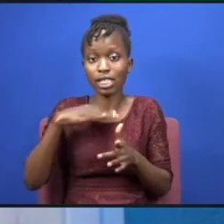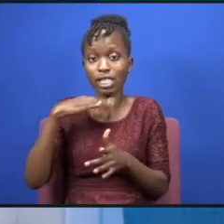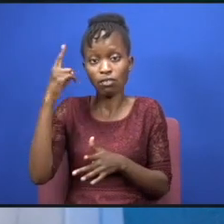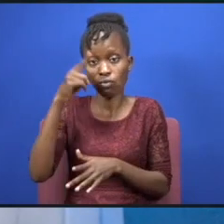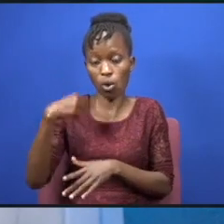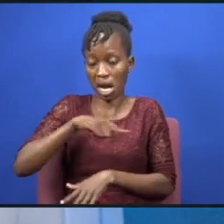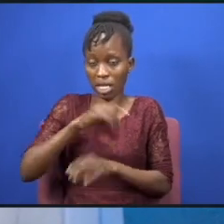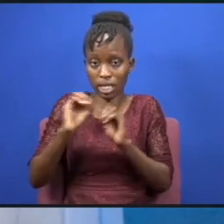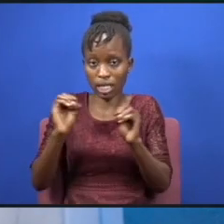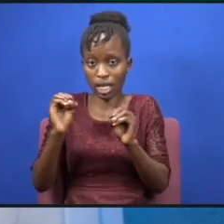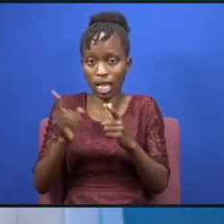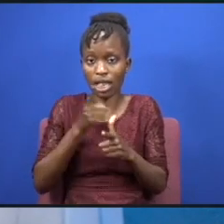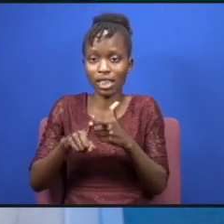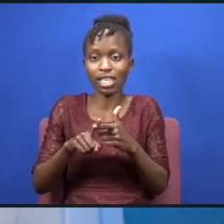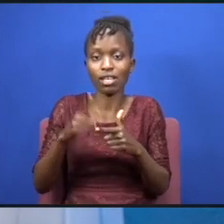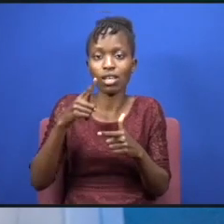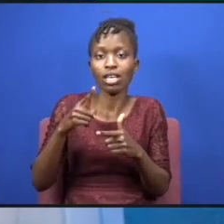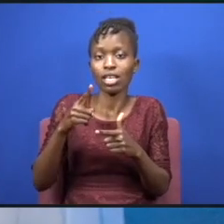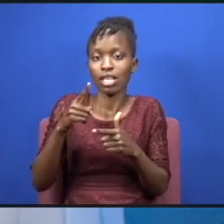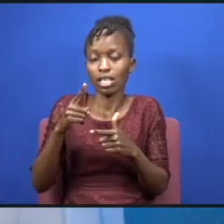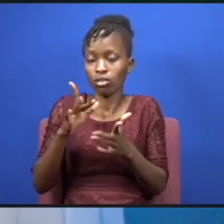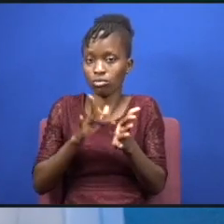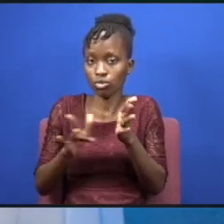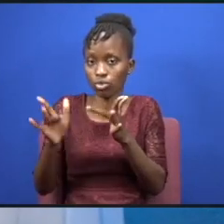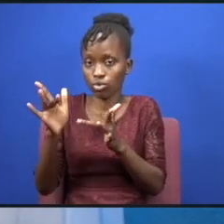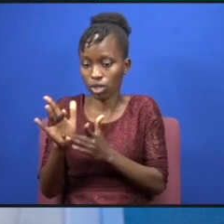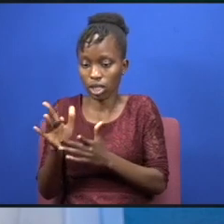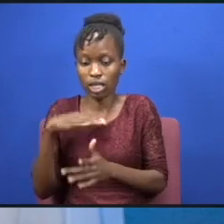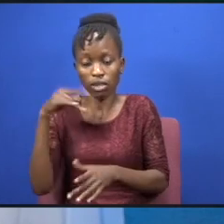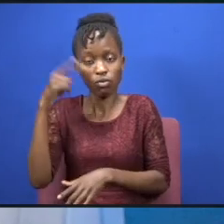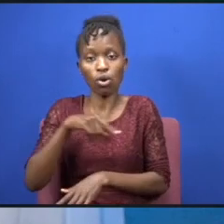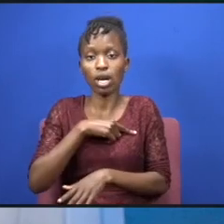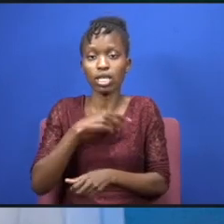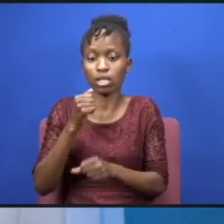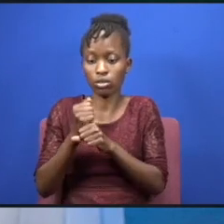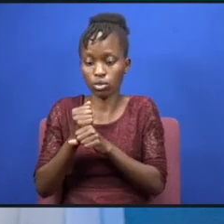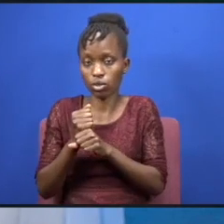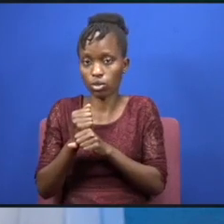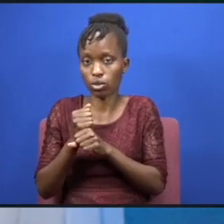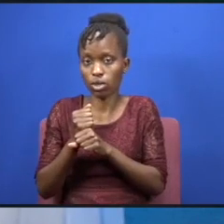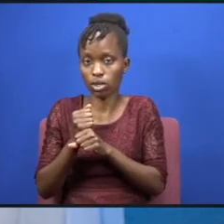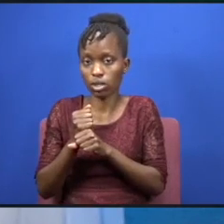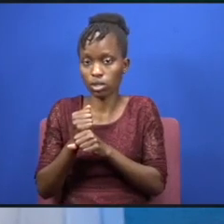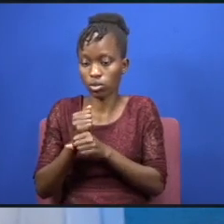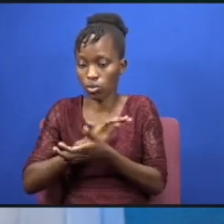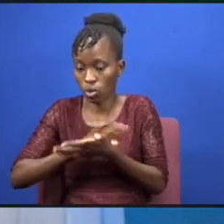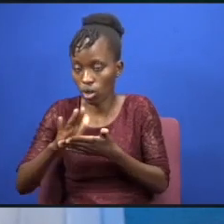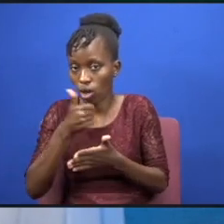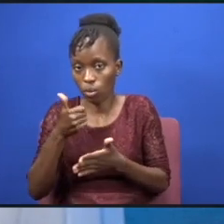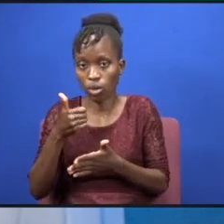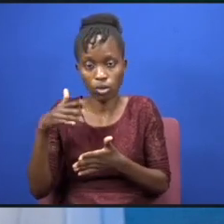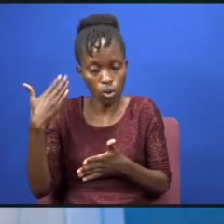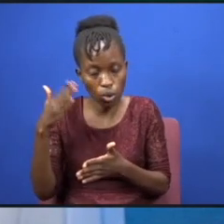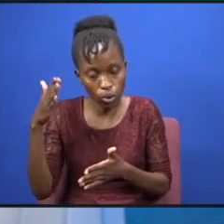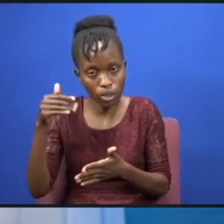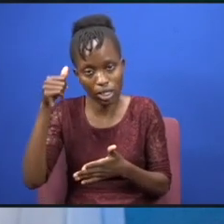your place. Jesus was your substitute. And he told us to do this because man has an error. And that